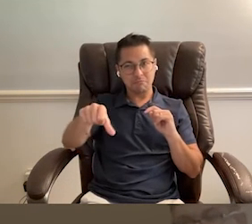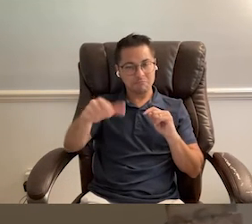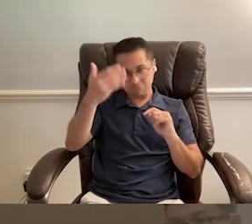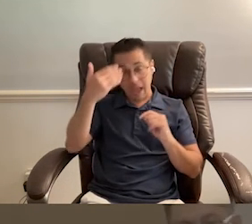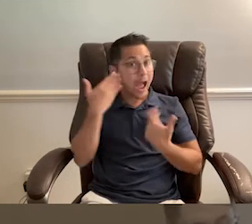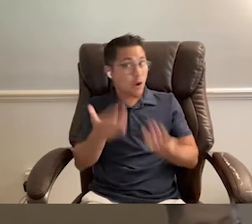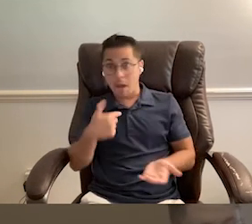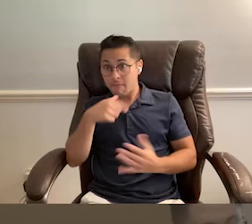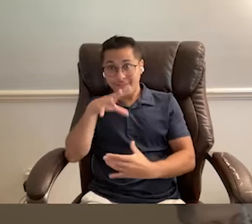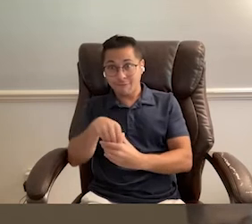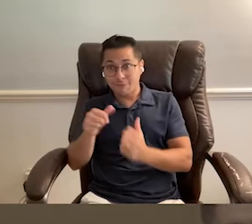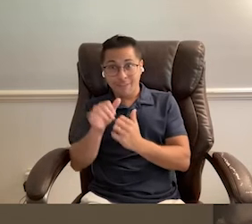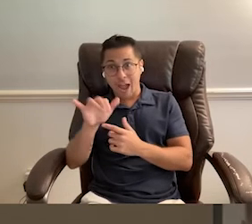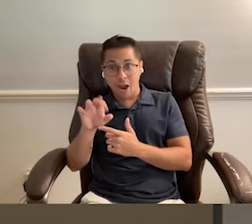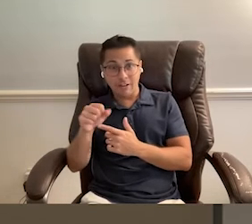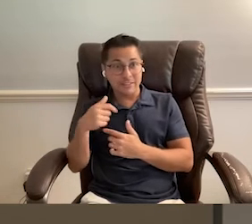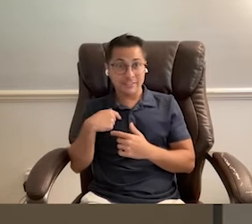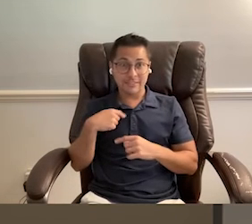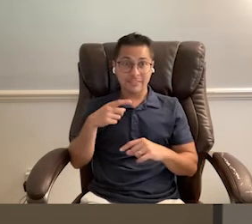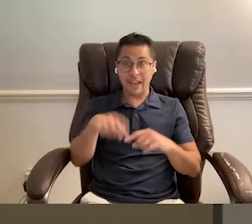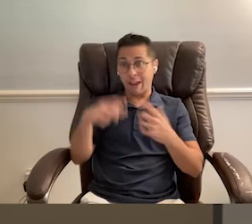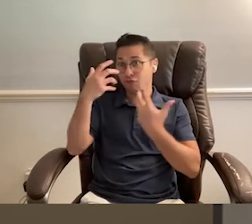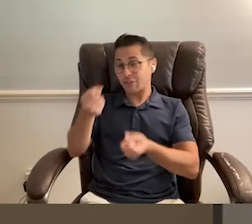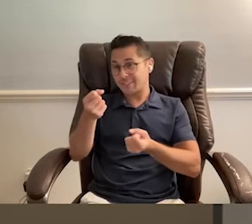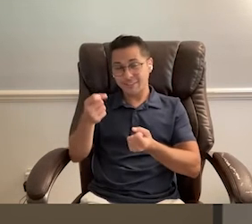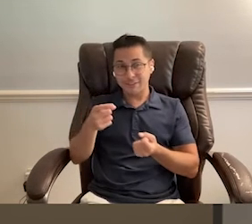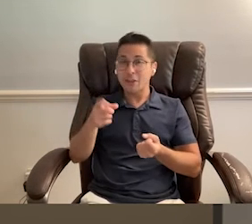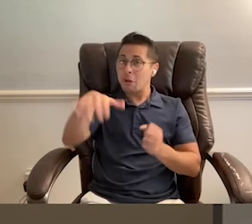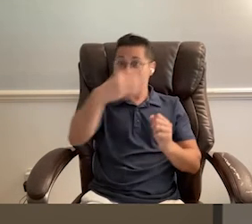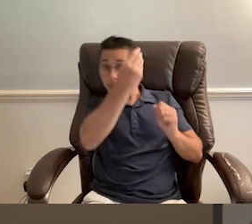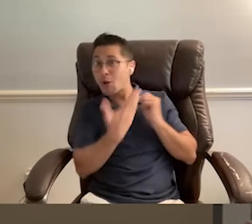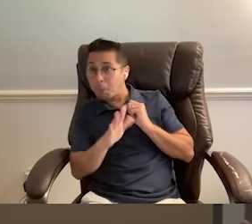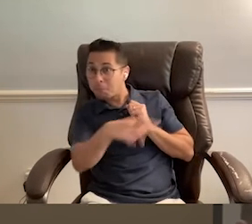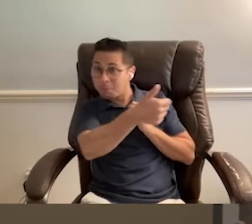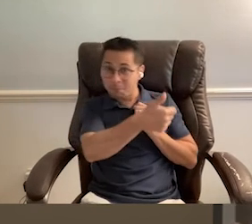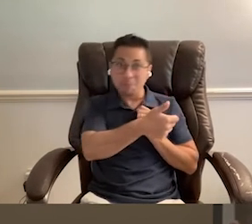I can't trust you. You would have to let me know how that goes. Okay, that's all I can say.